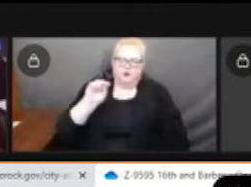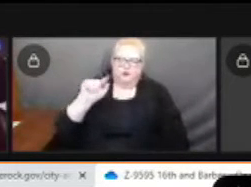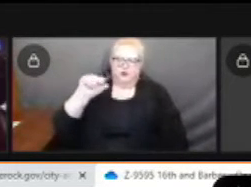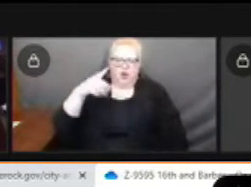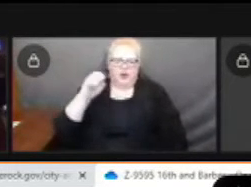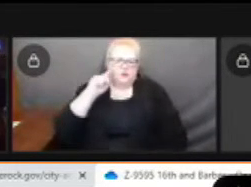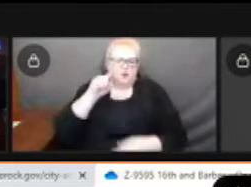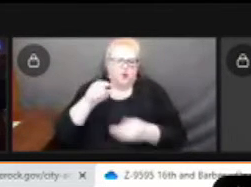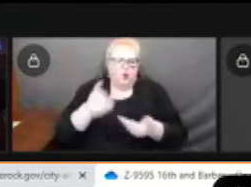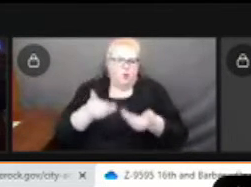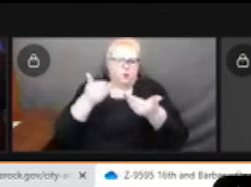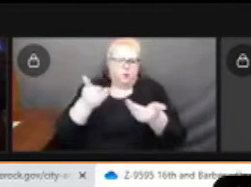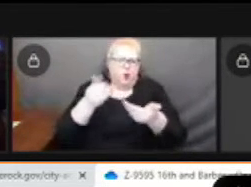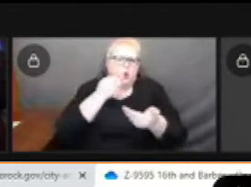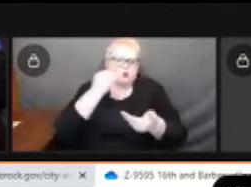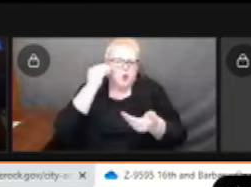proposing?